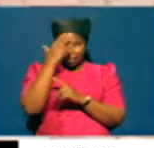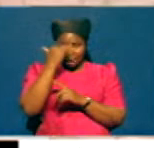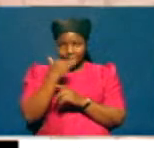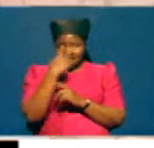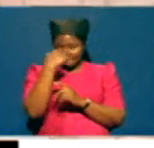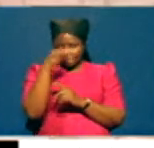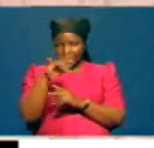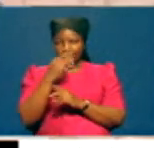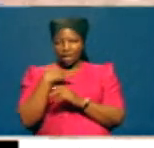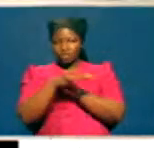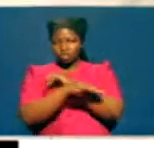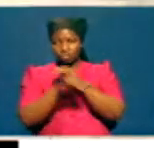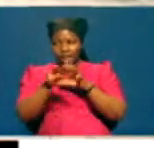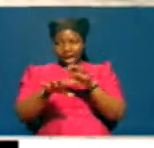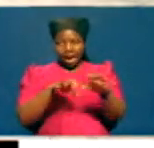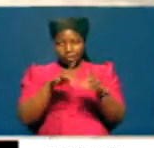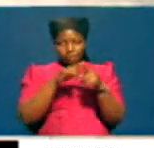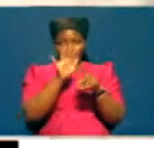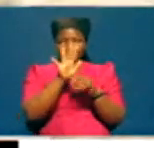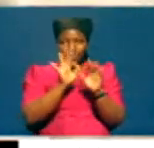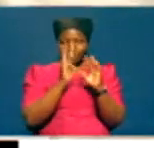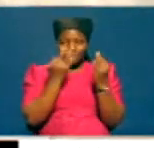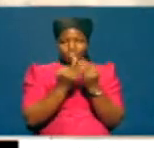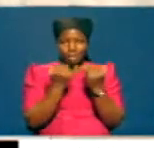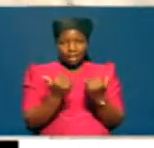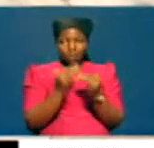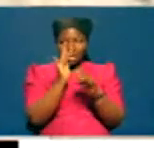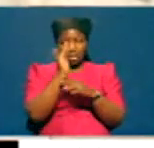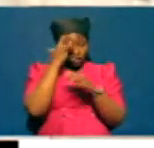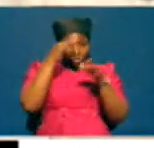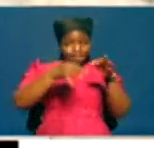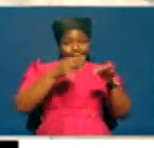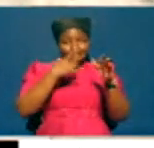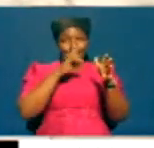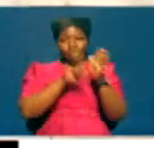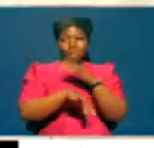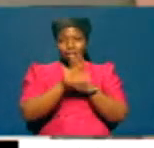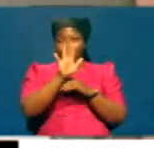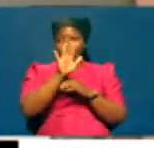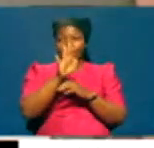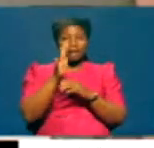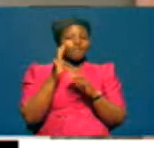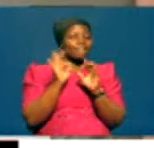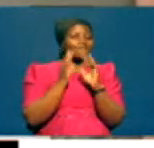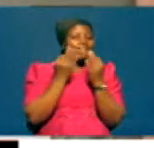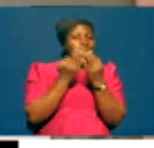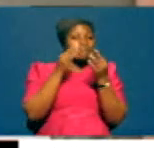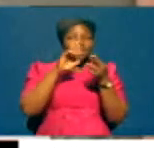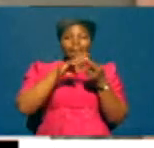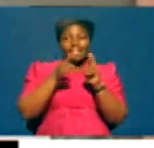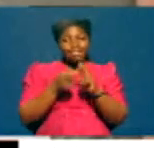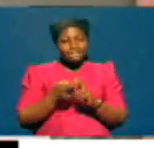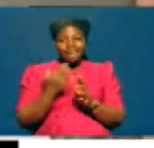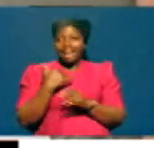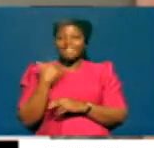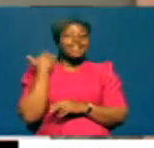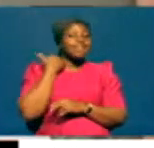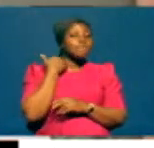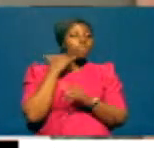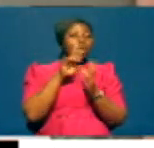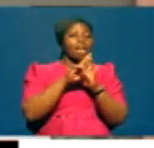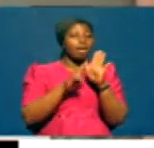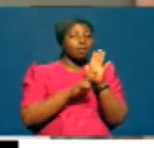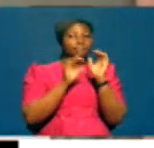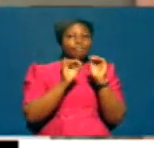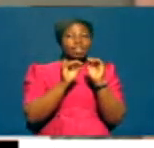Their families are now calling for justice, claiming their kin had no criminal records. Tunajua sio wese. Aya, hii kipikipi ambayo